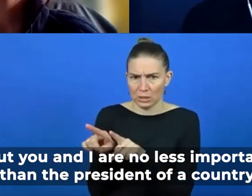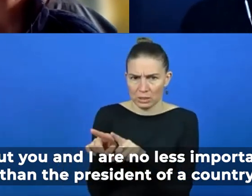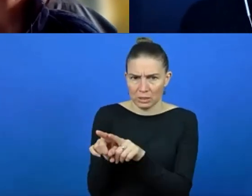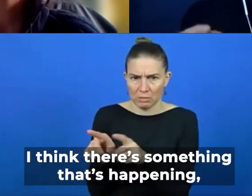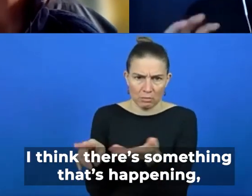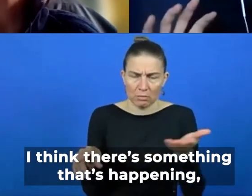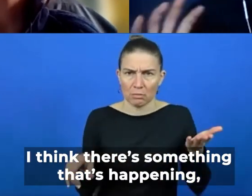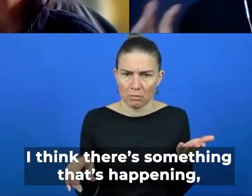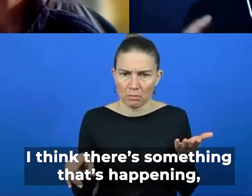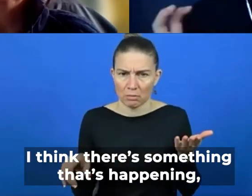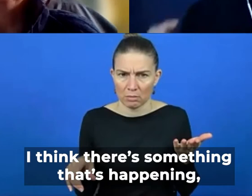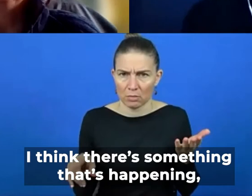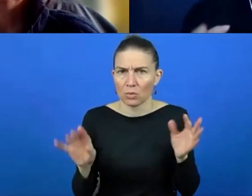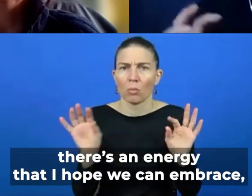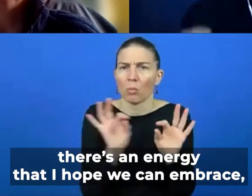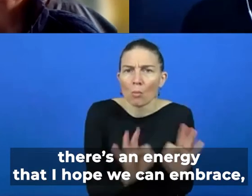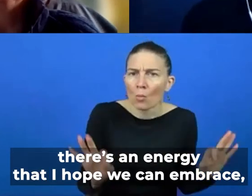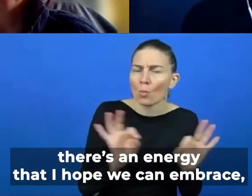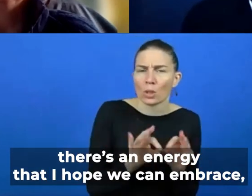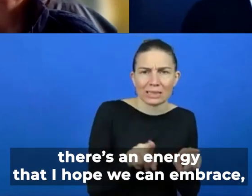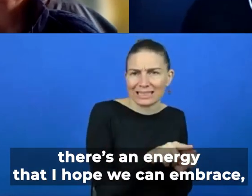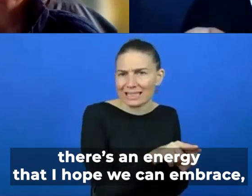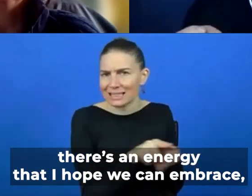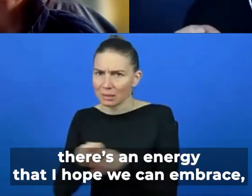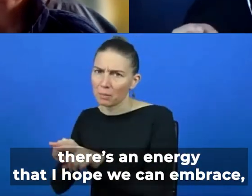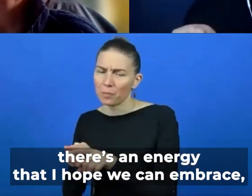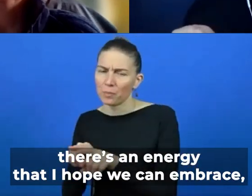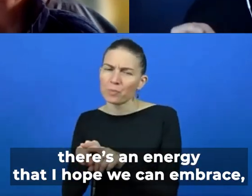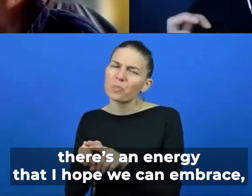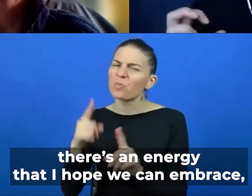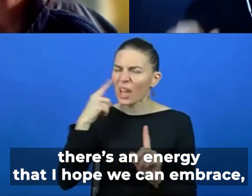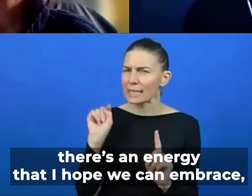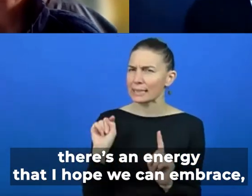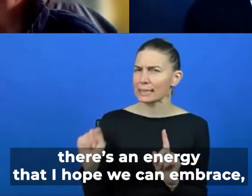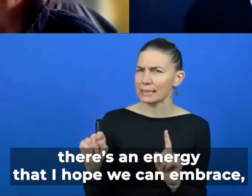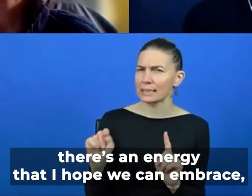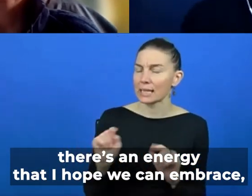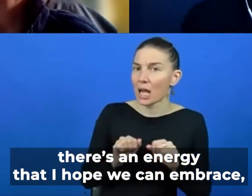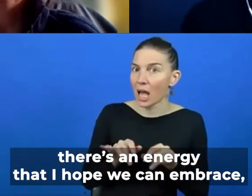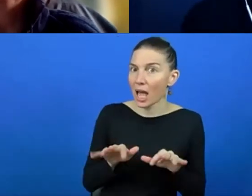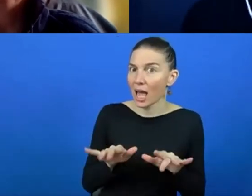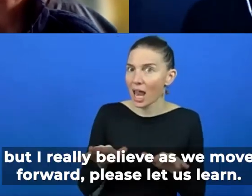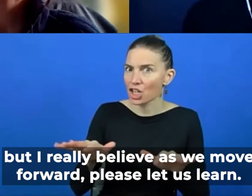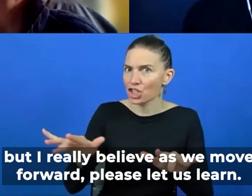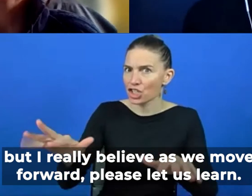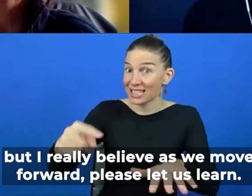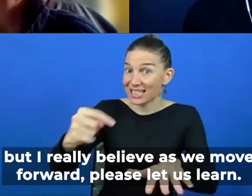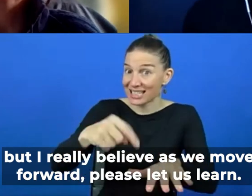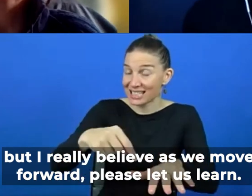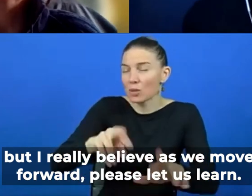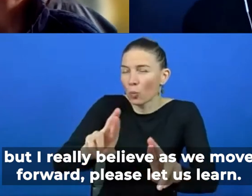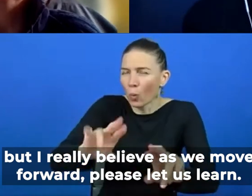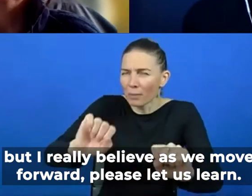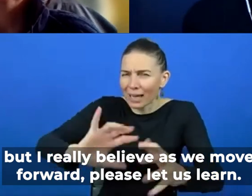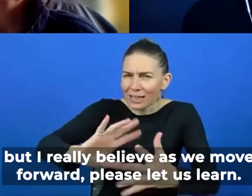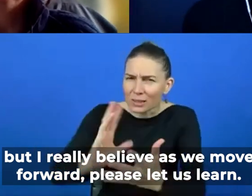country. So I think there's something that's happening. There's an energy that I hope we can embrace. But I